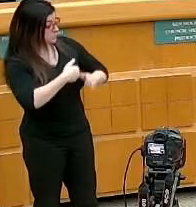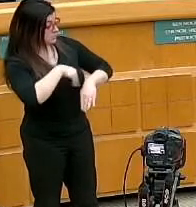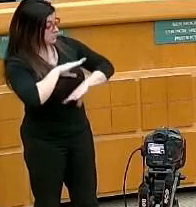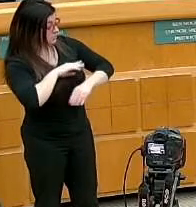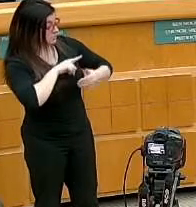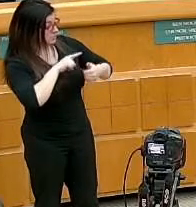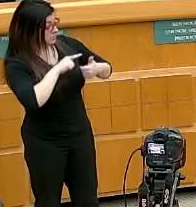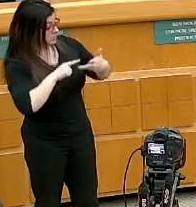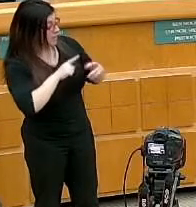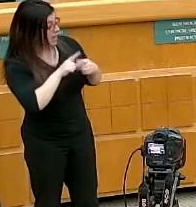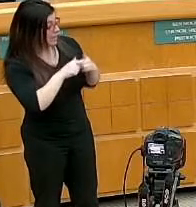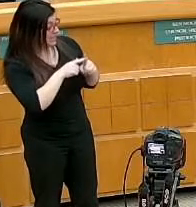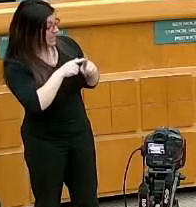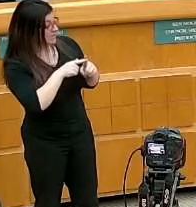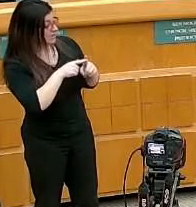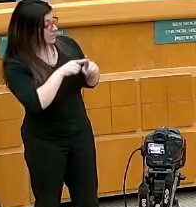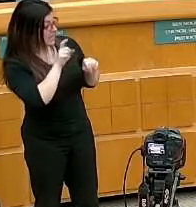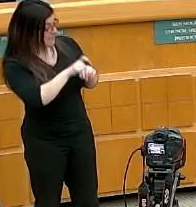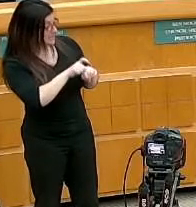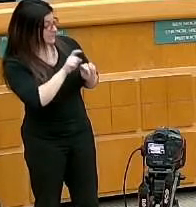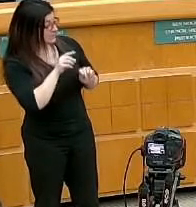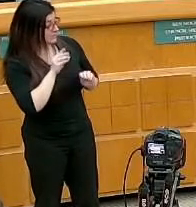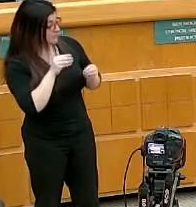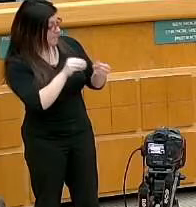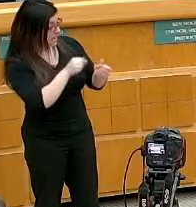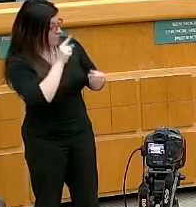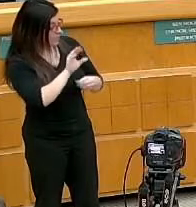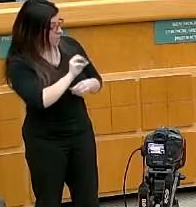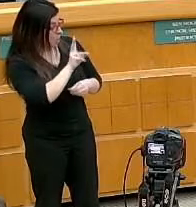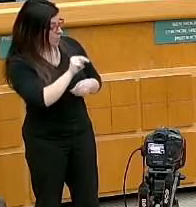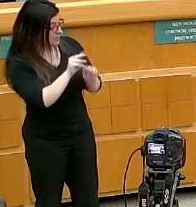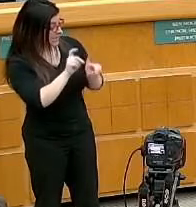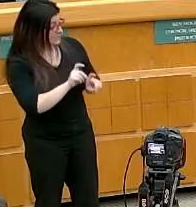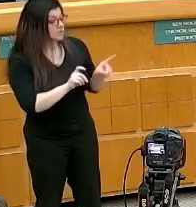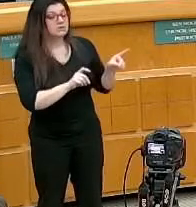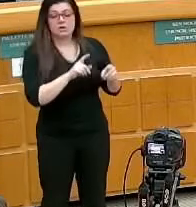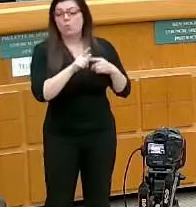physician could actually order it through a commercial lab, exactly. Okay.